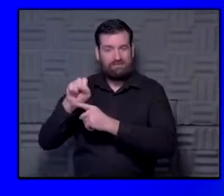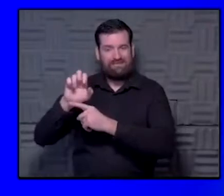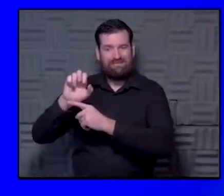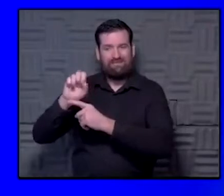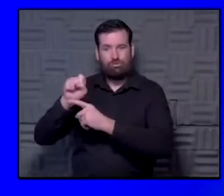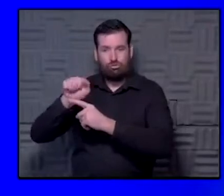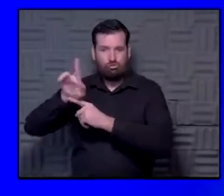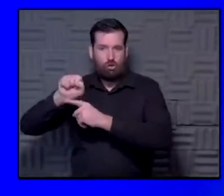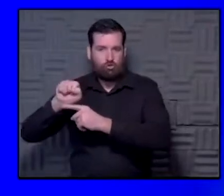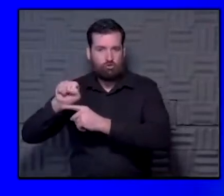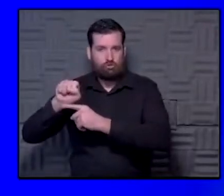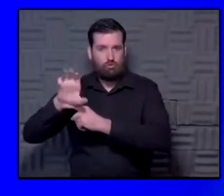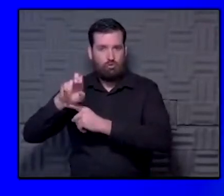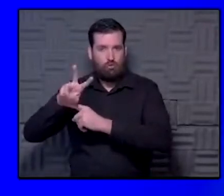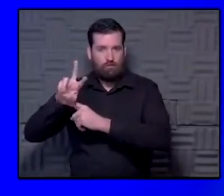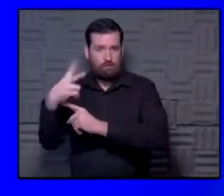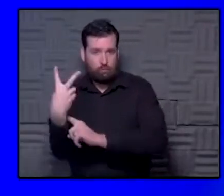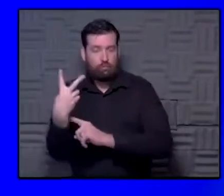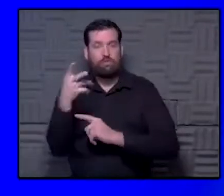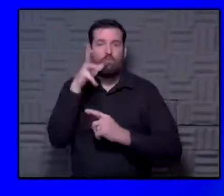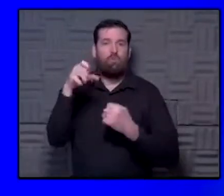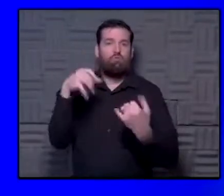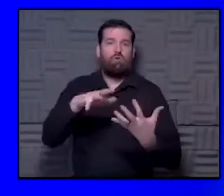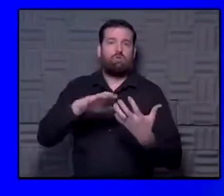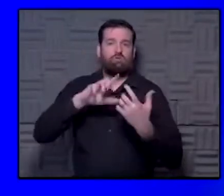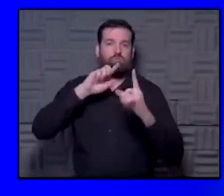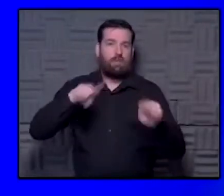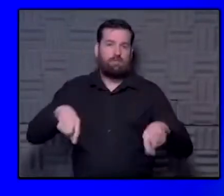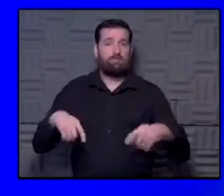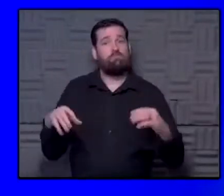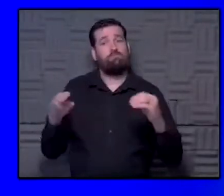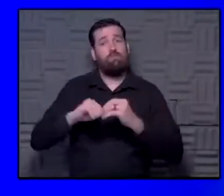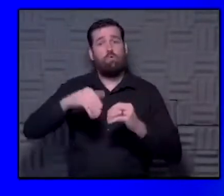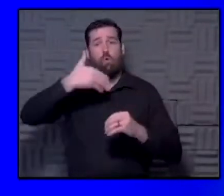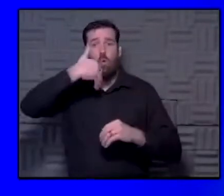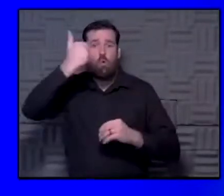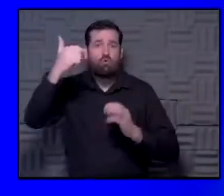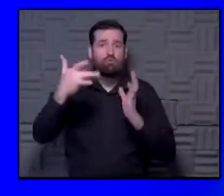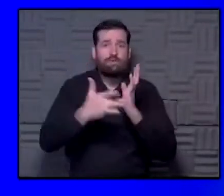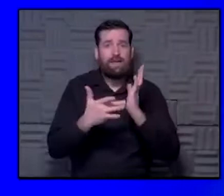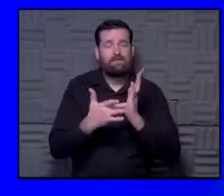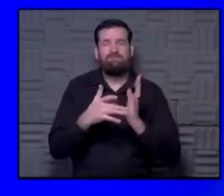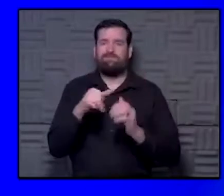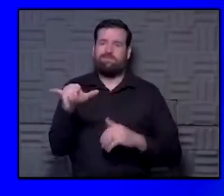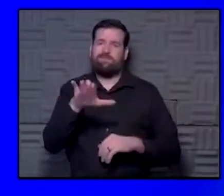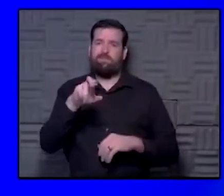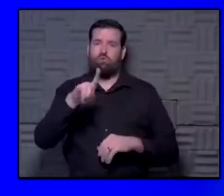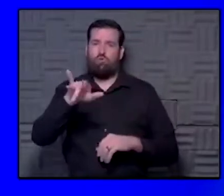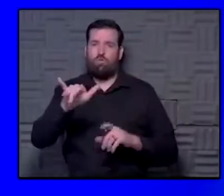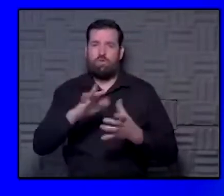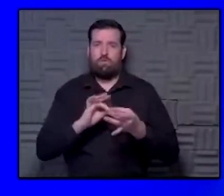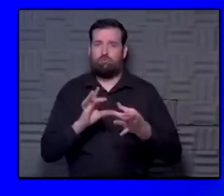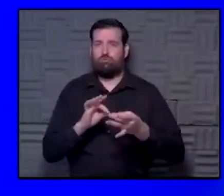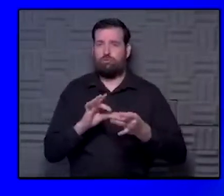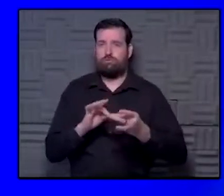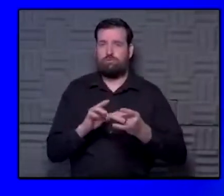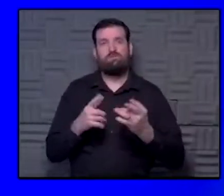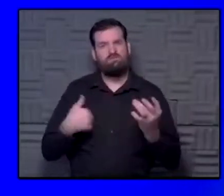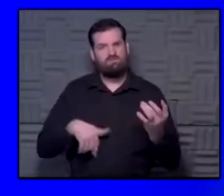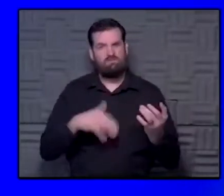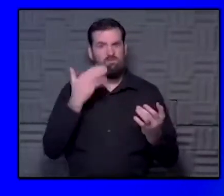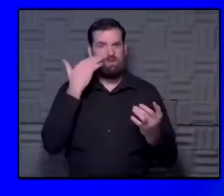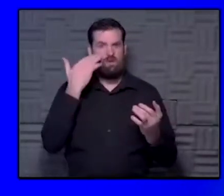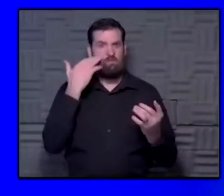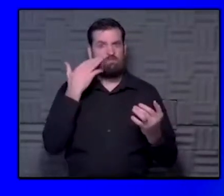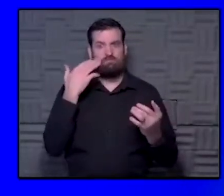that will help elicit an immune response. So again, it's still older platform, older technology, just as Cody talked about. We know these things